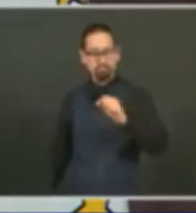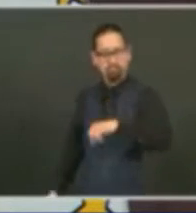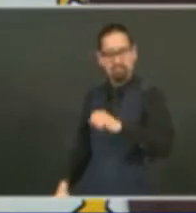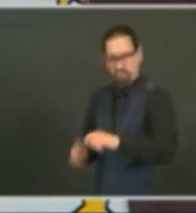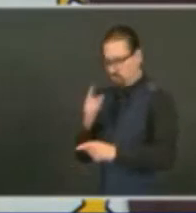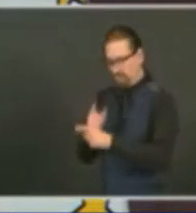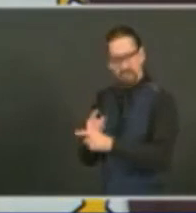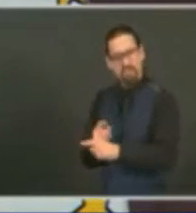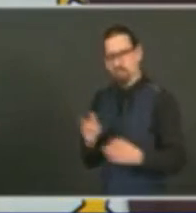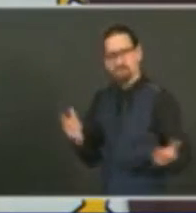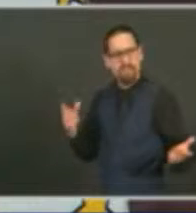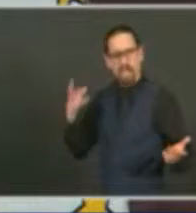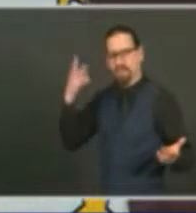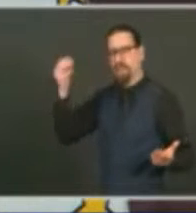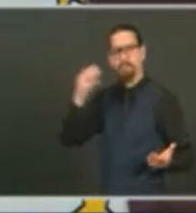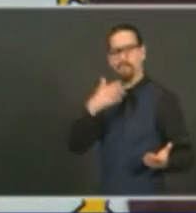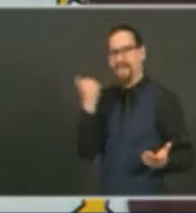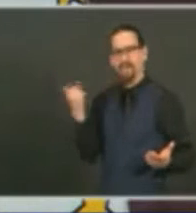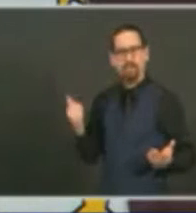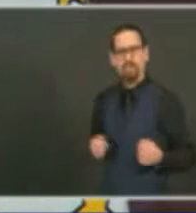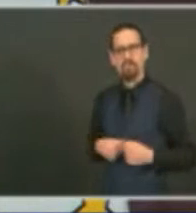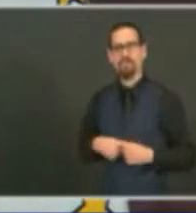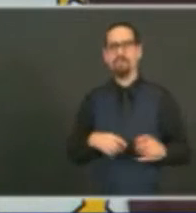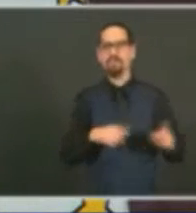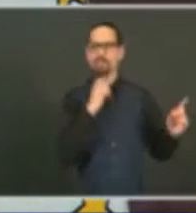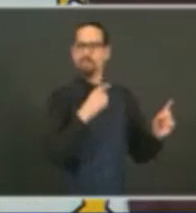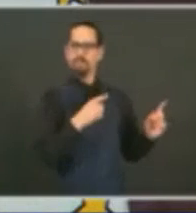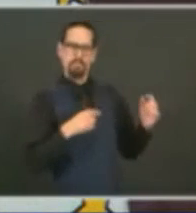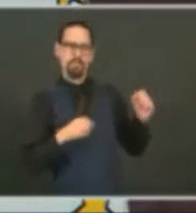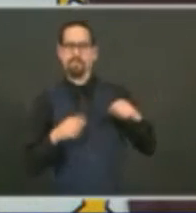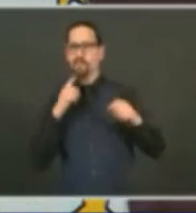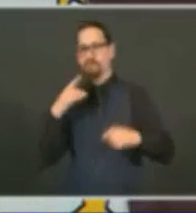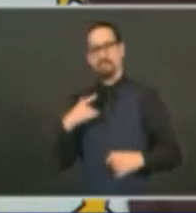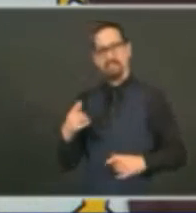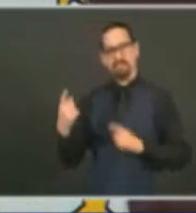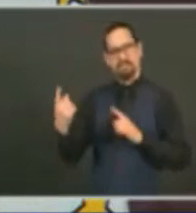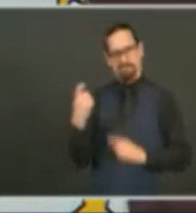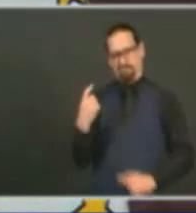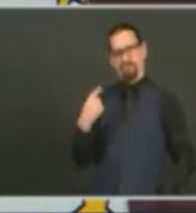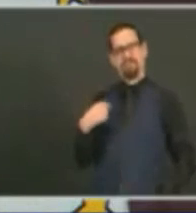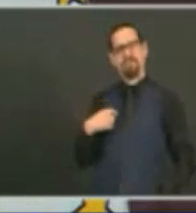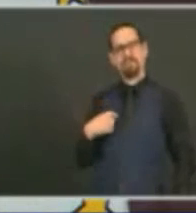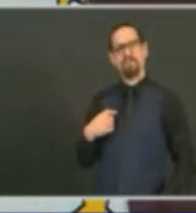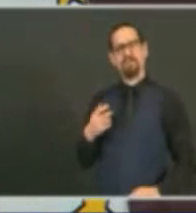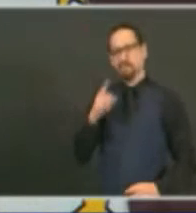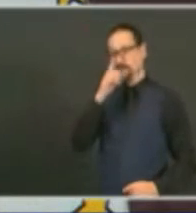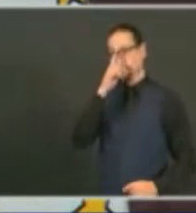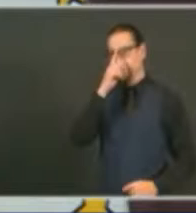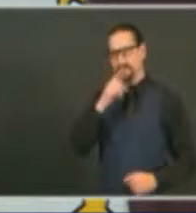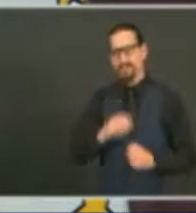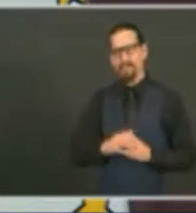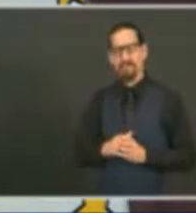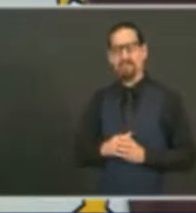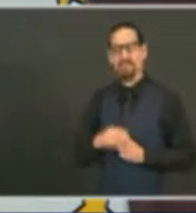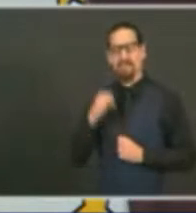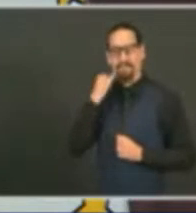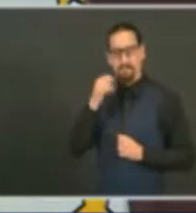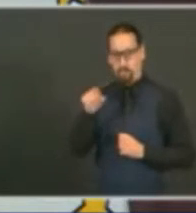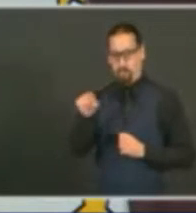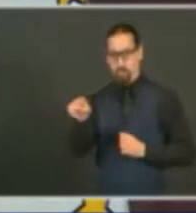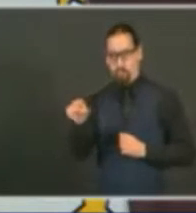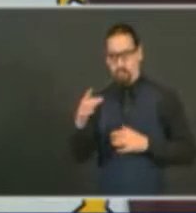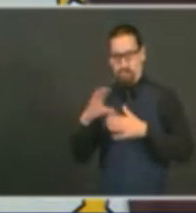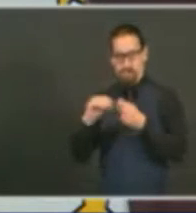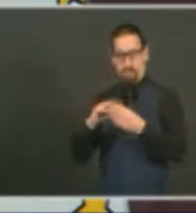you always come to me with like the particular thing. And in that instance, if it is as you say, absolutely.